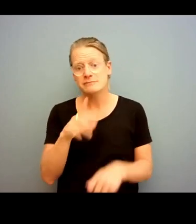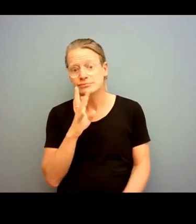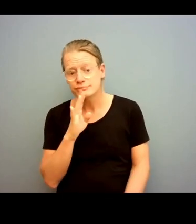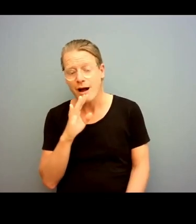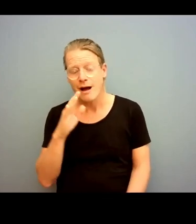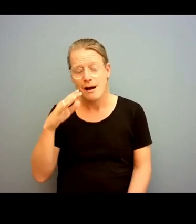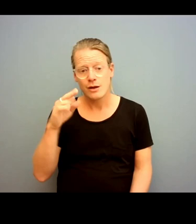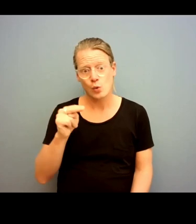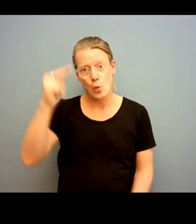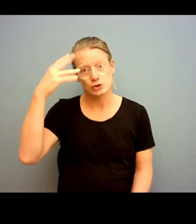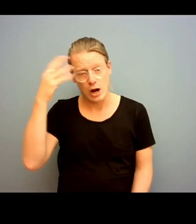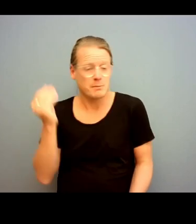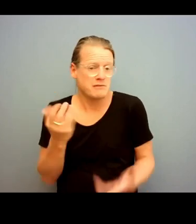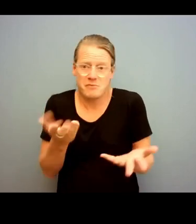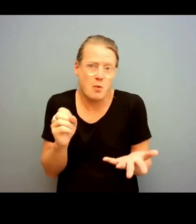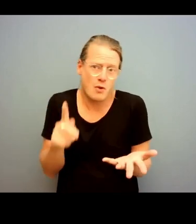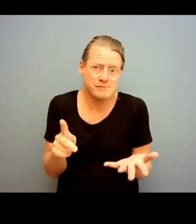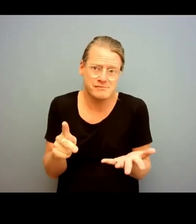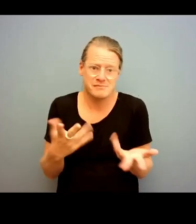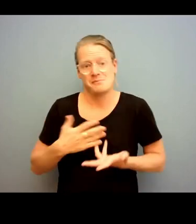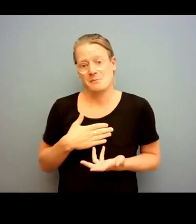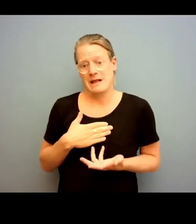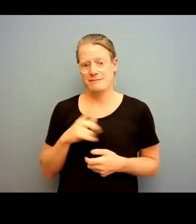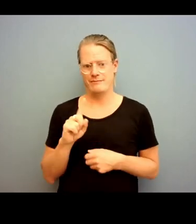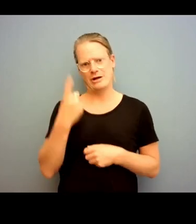I'm hoping that you will be able to